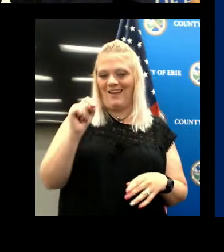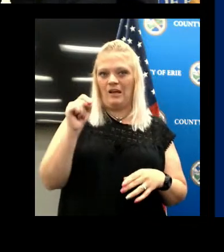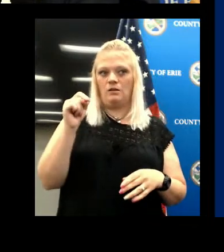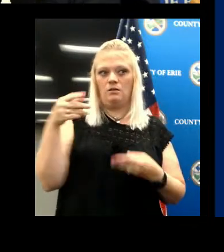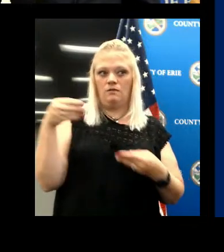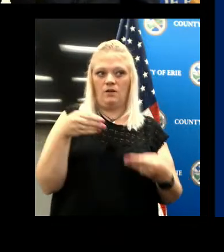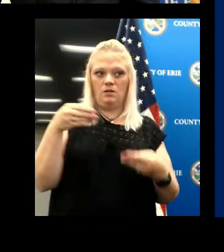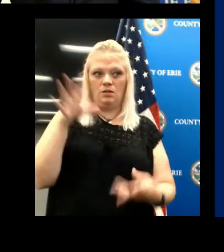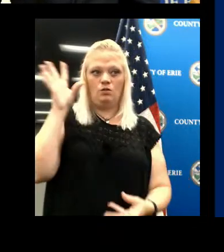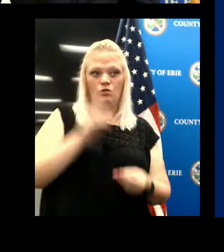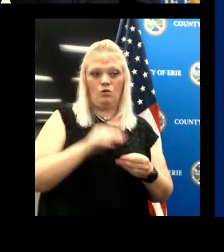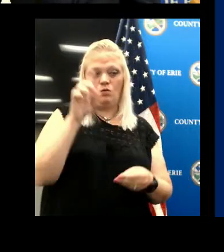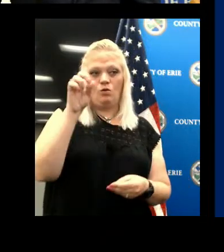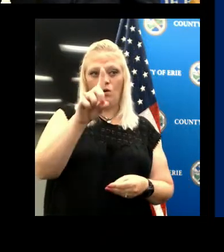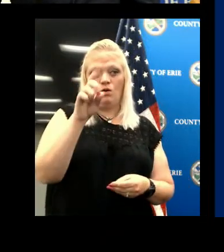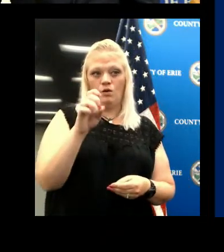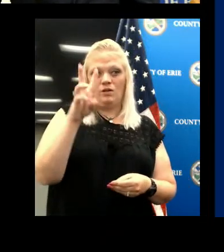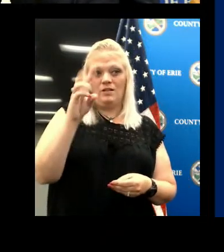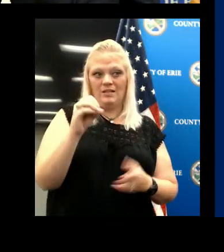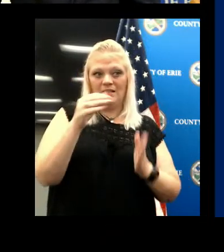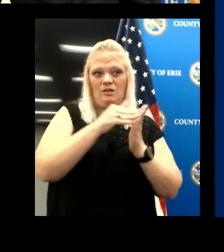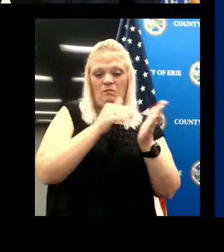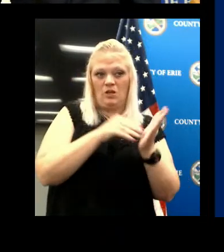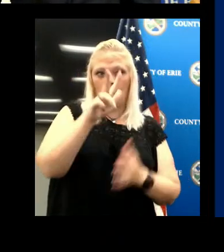federal government was